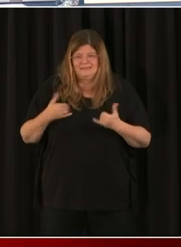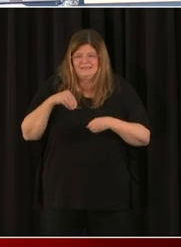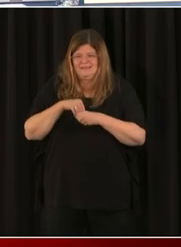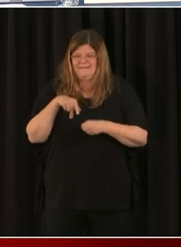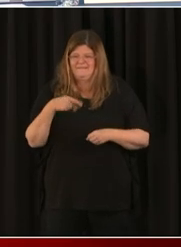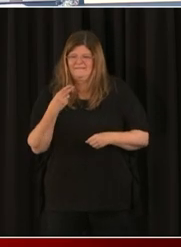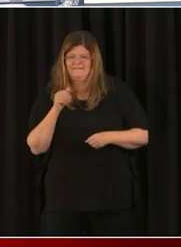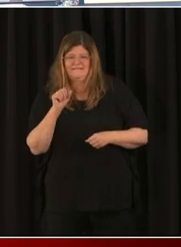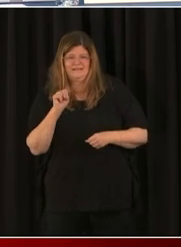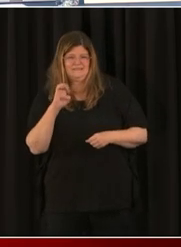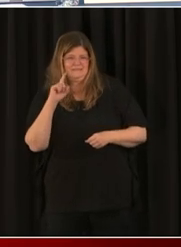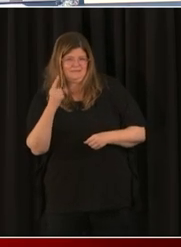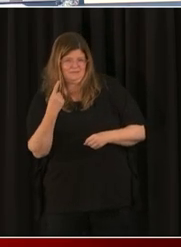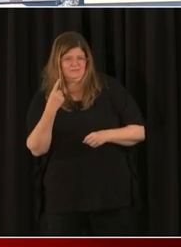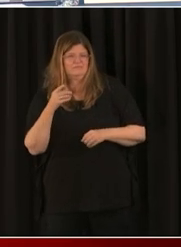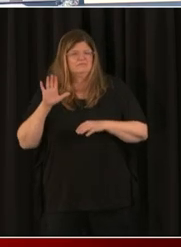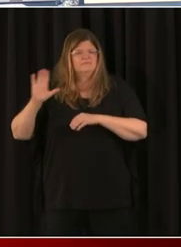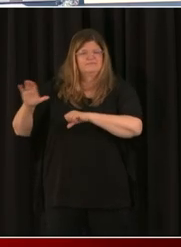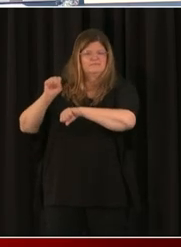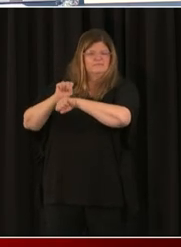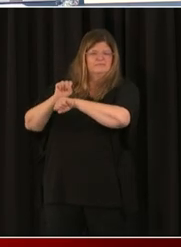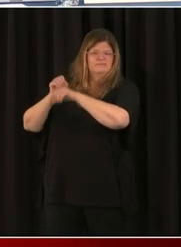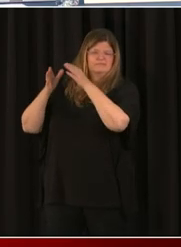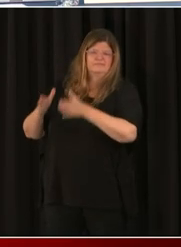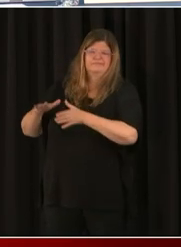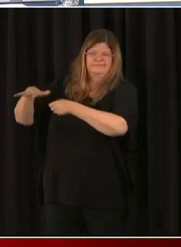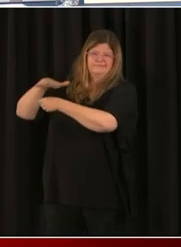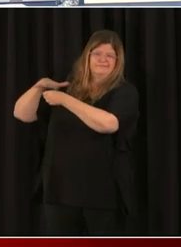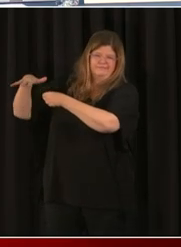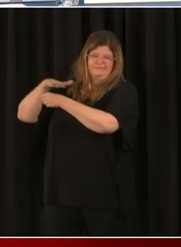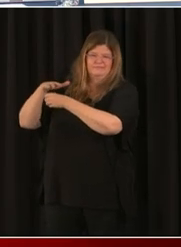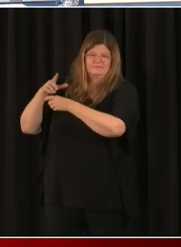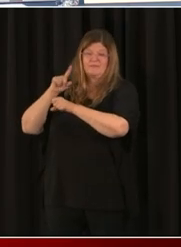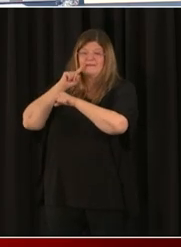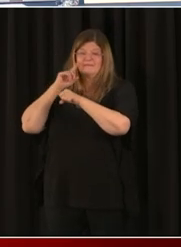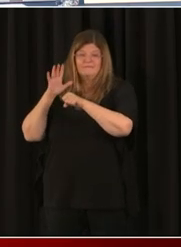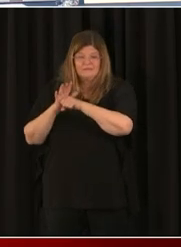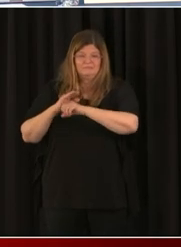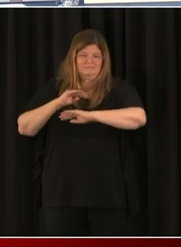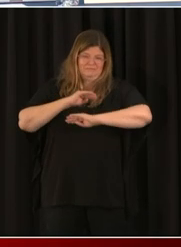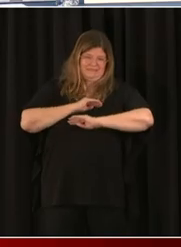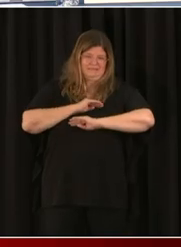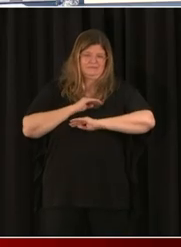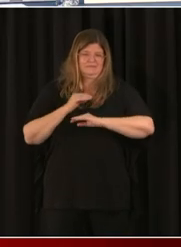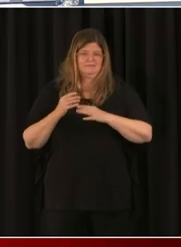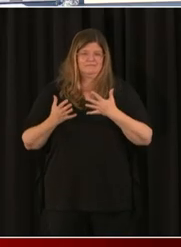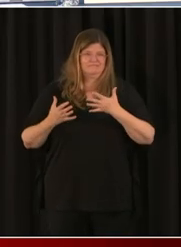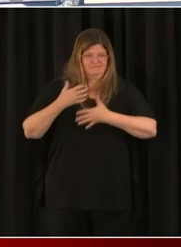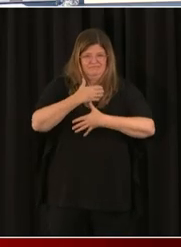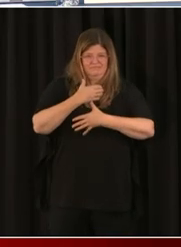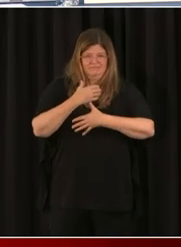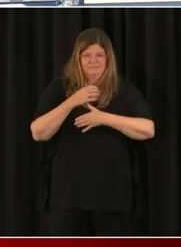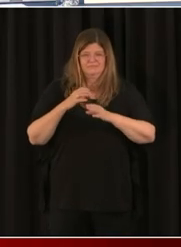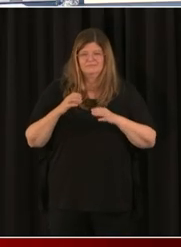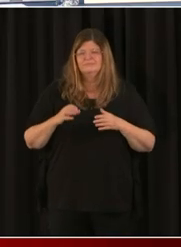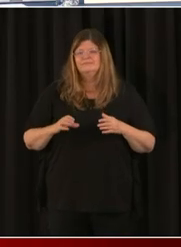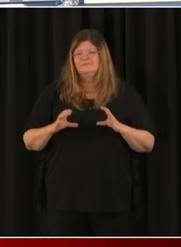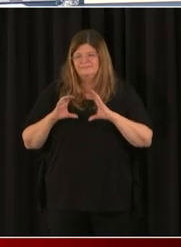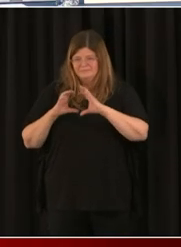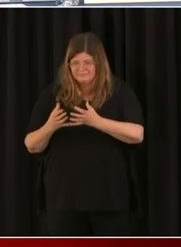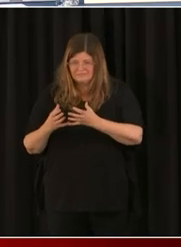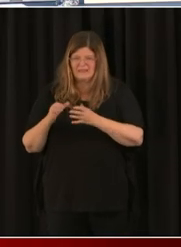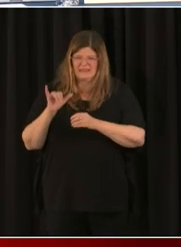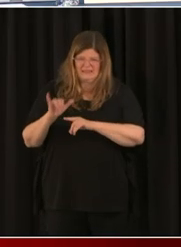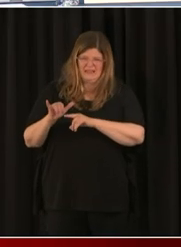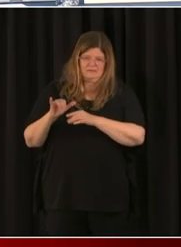with healthcare workers, so they provide information in the system that confirms that they meet that priority group's criteria. And that is